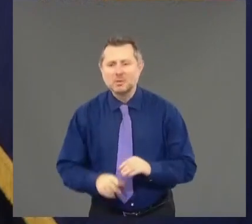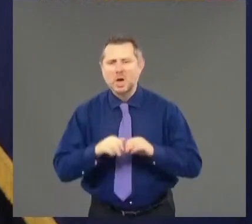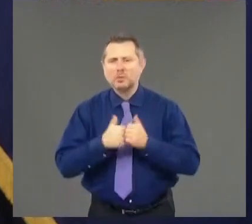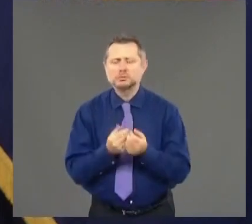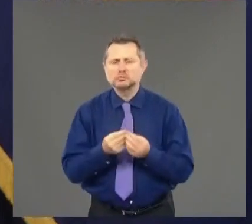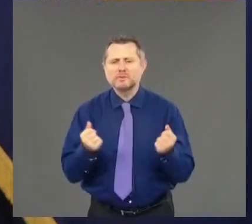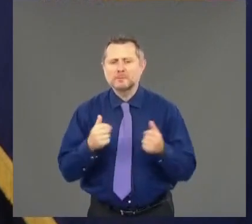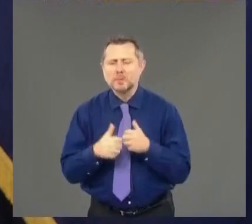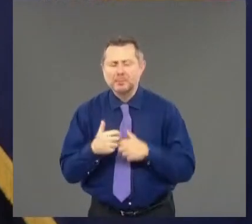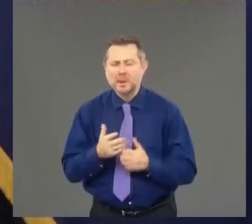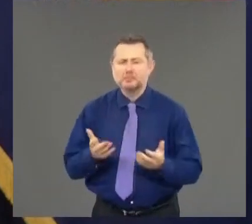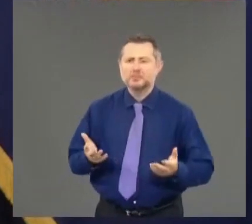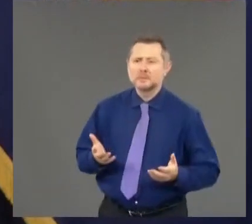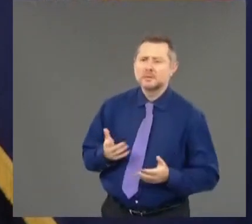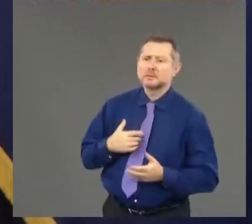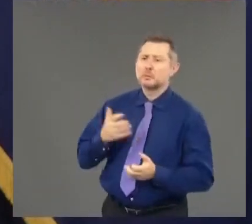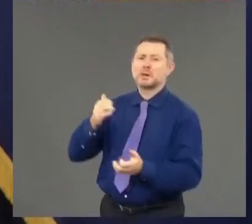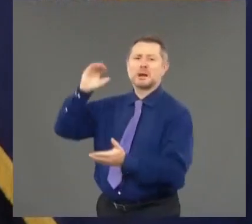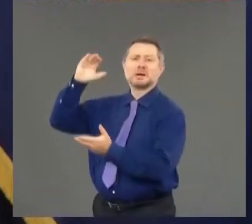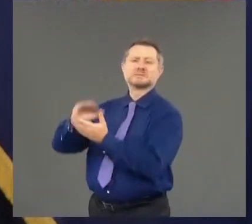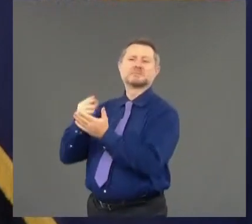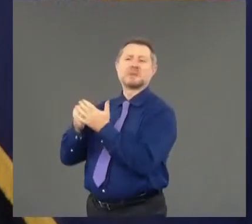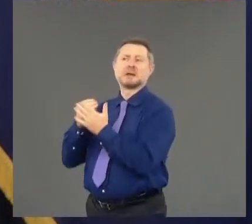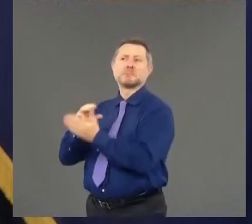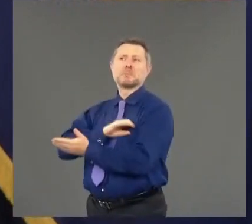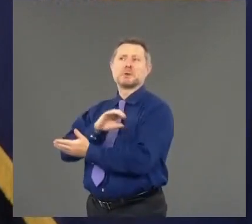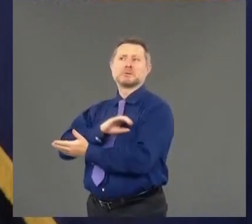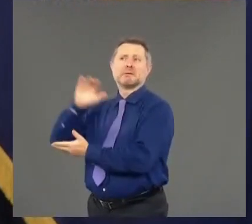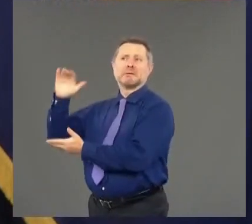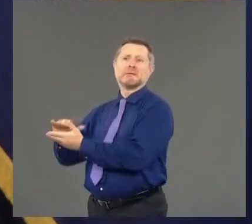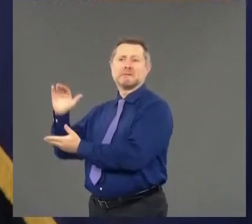Well, less money for the state police. Does it reduce the number of personnel?